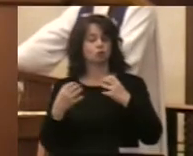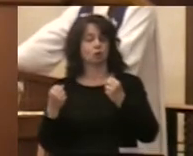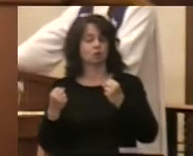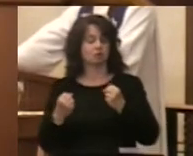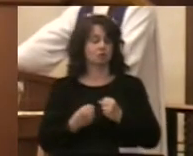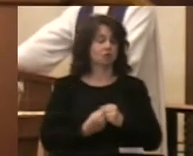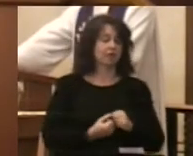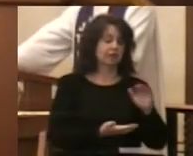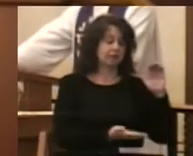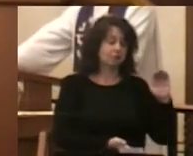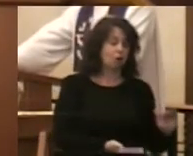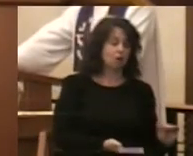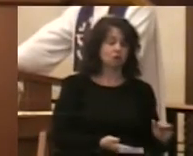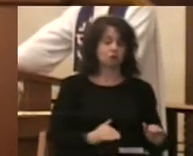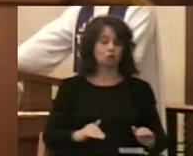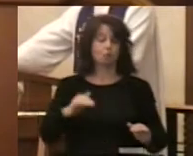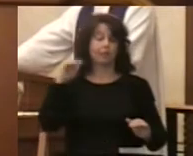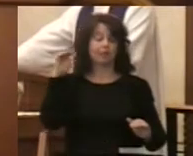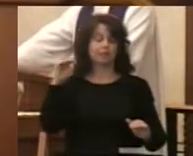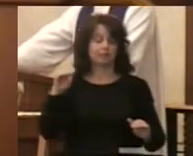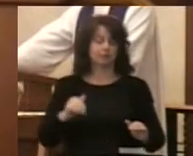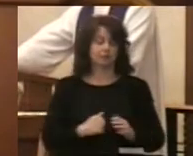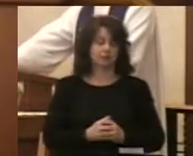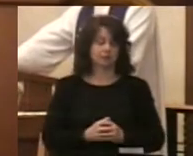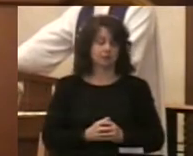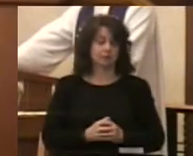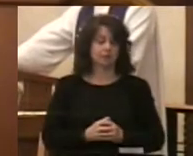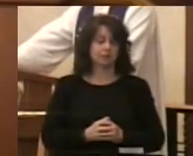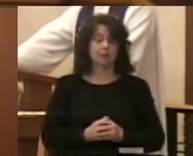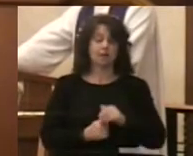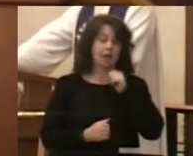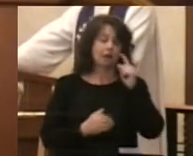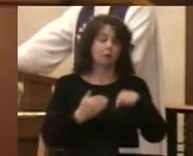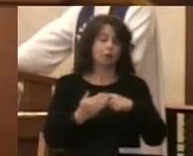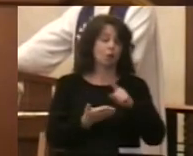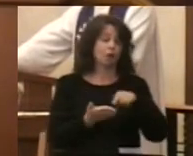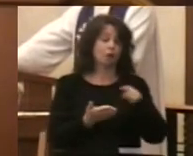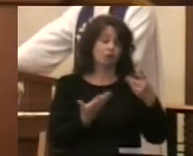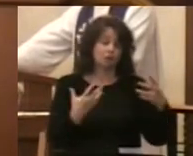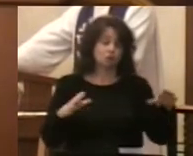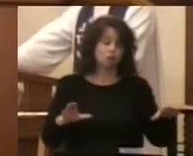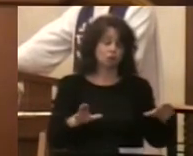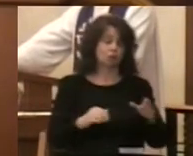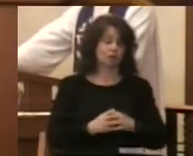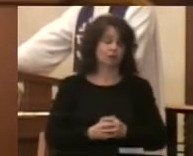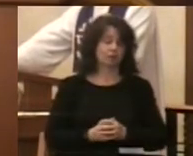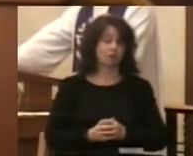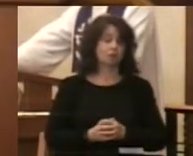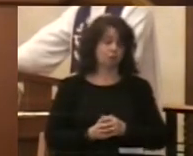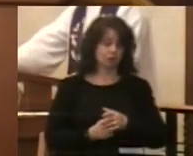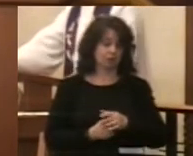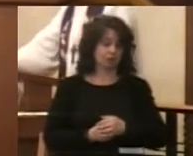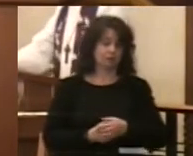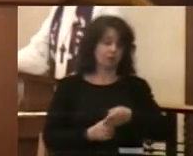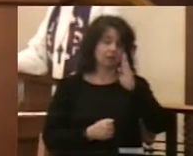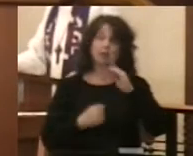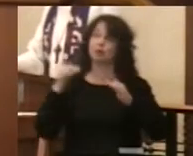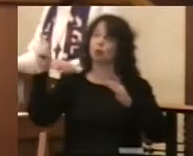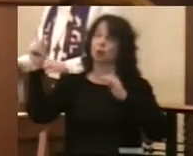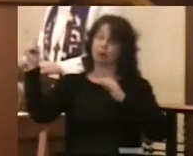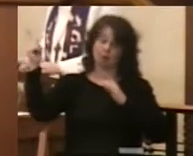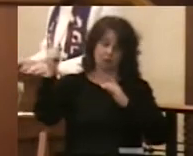That is to say, it's not about what you've done or who you are. God is coming to you, and what's He going to